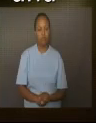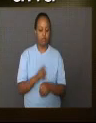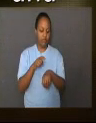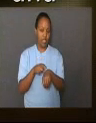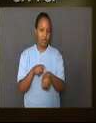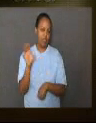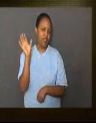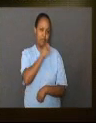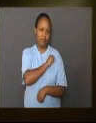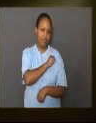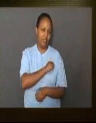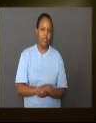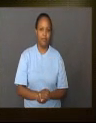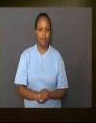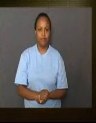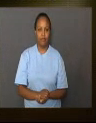Time's up.